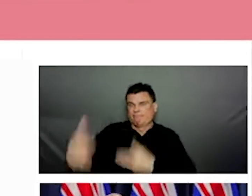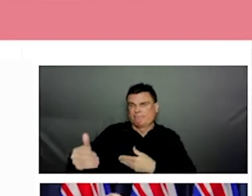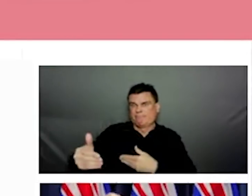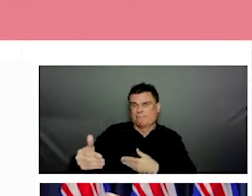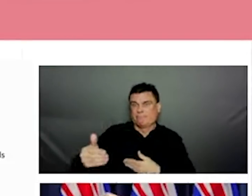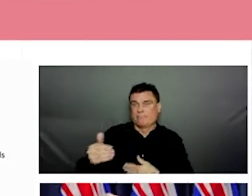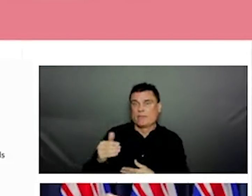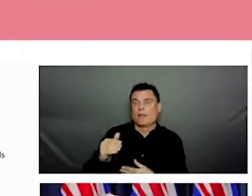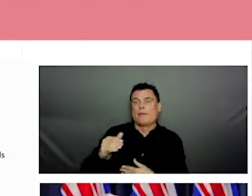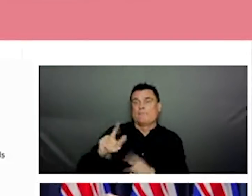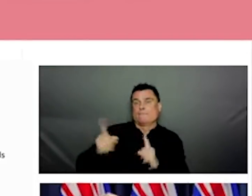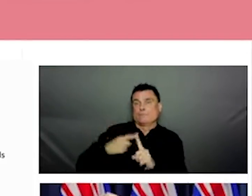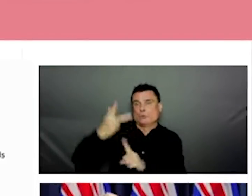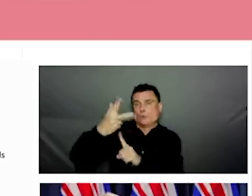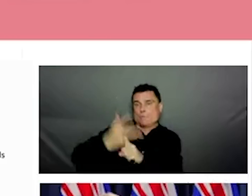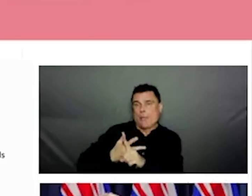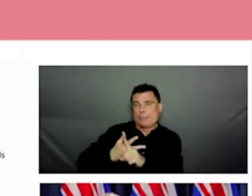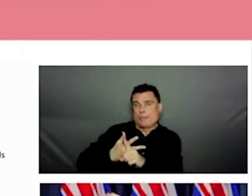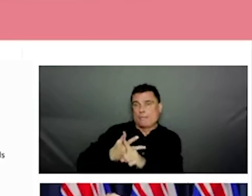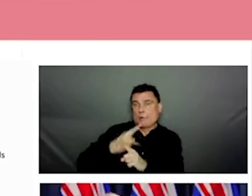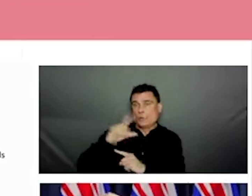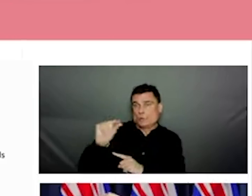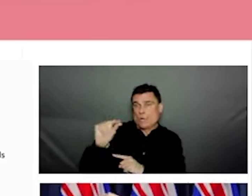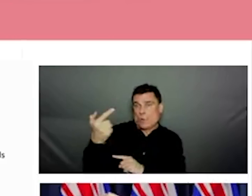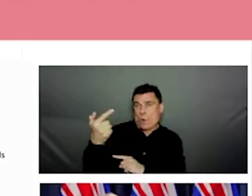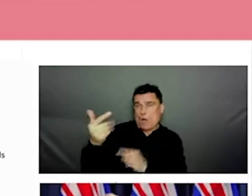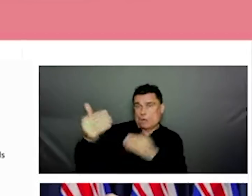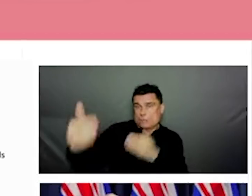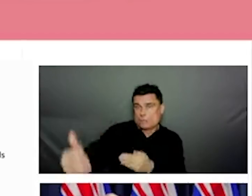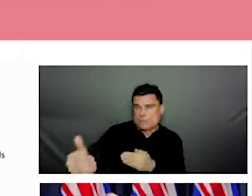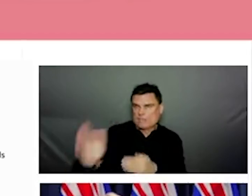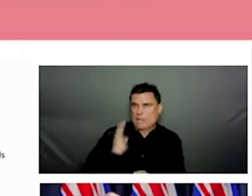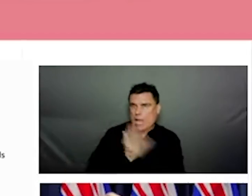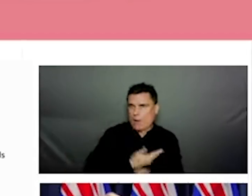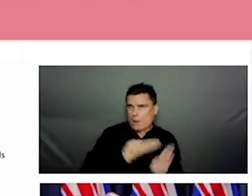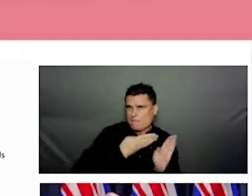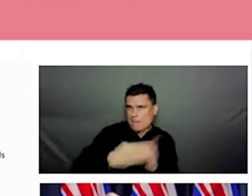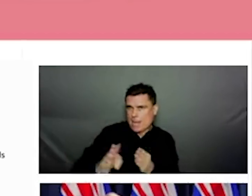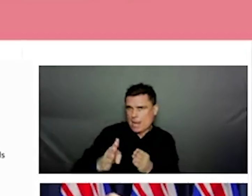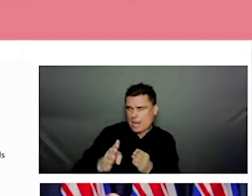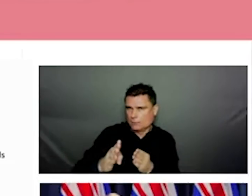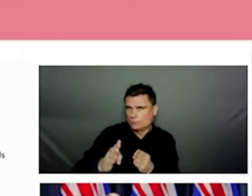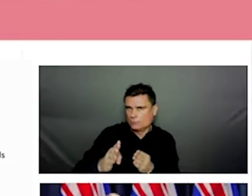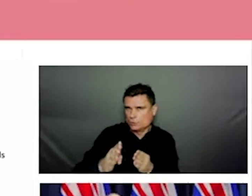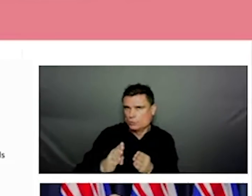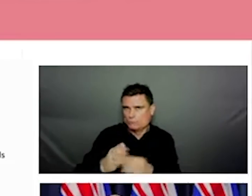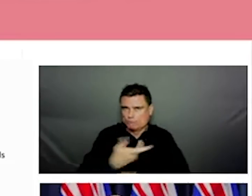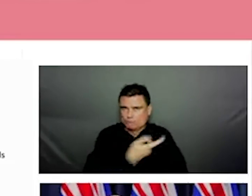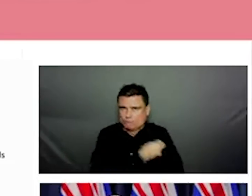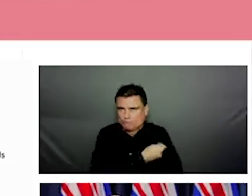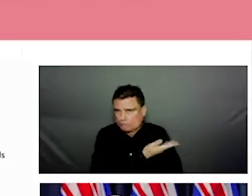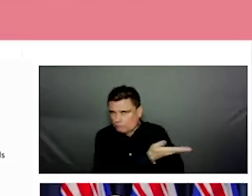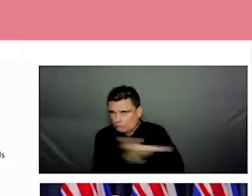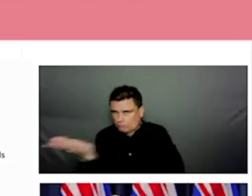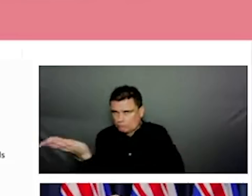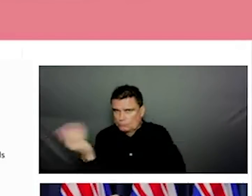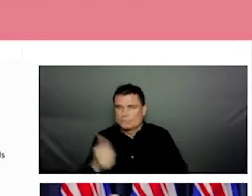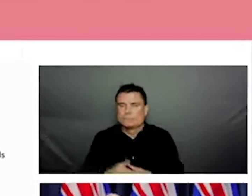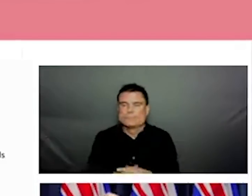Once we get through that, we know, at least from the contracts that we know are the health